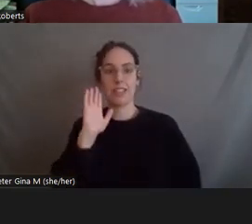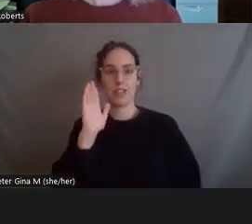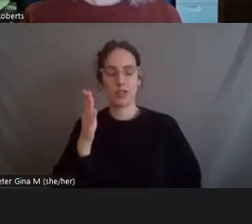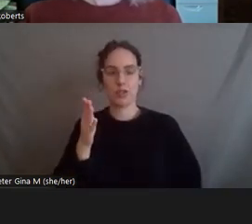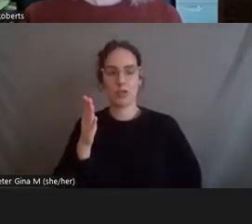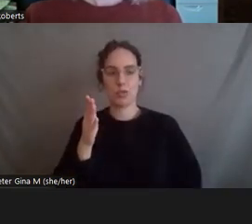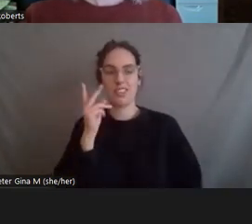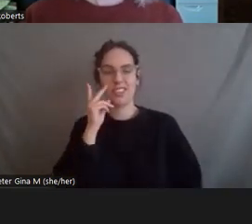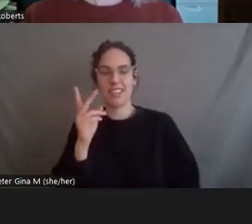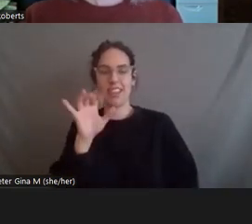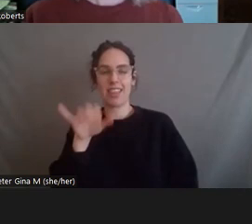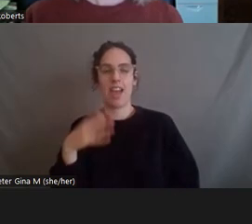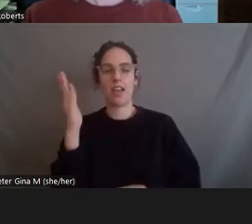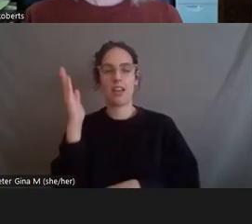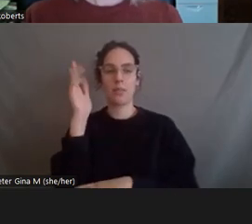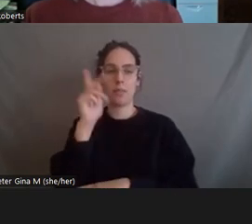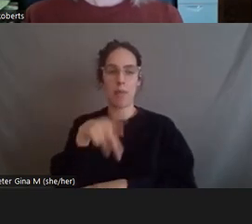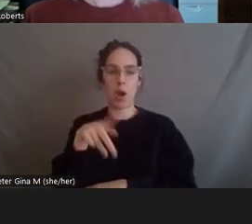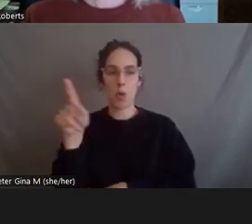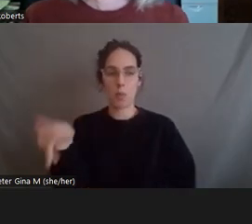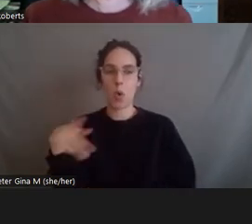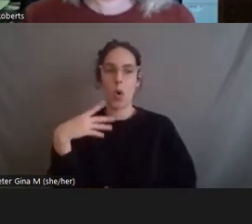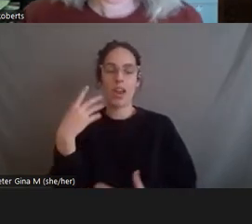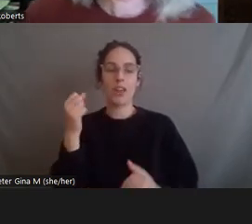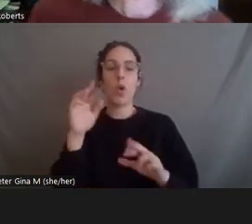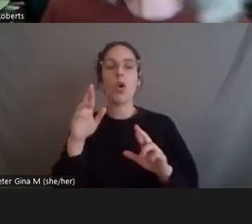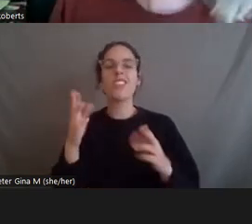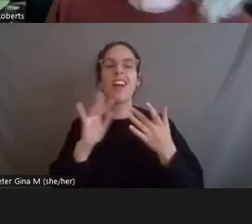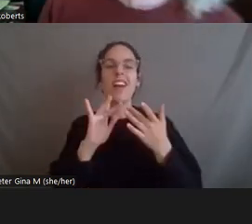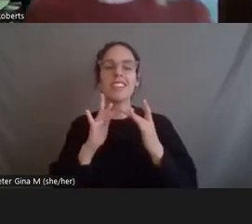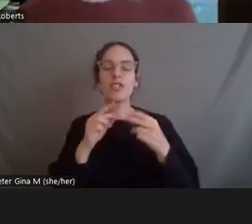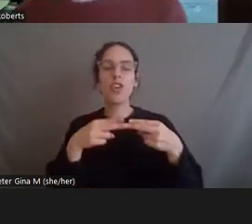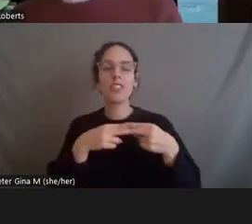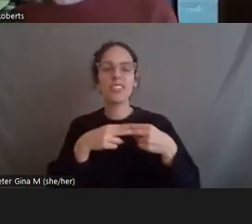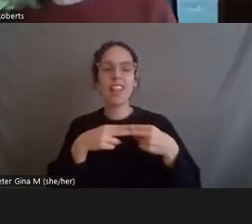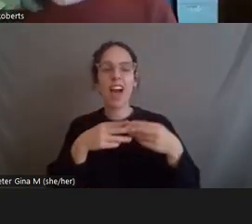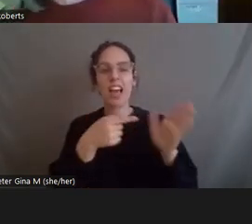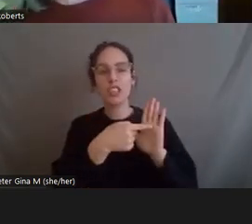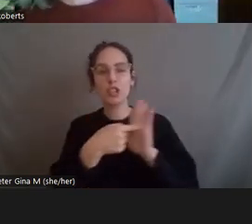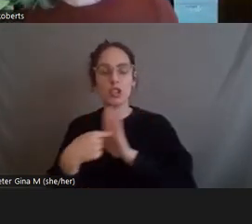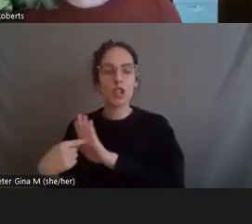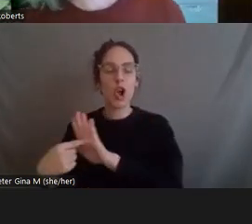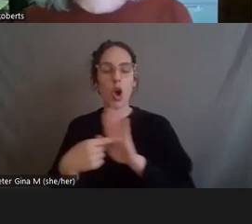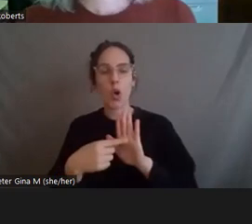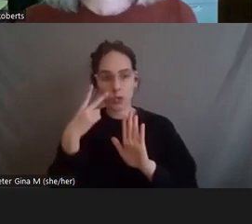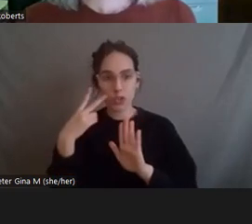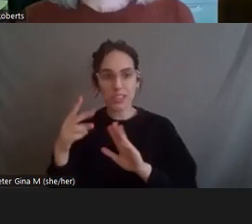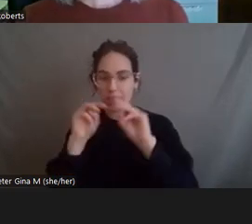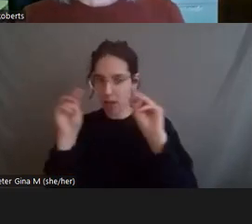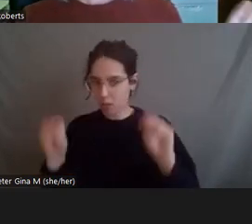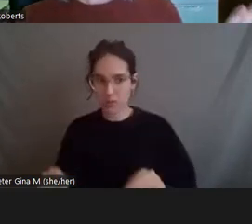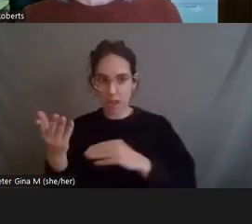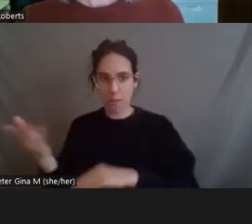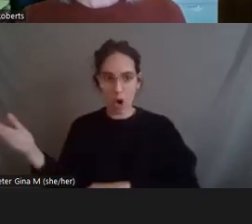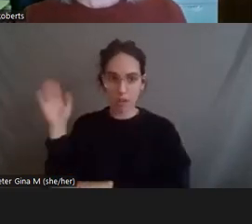hosting for us there and running all day long at the museum, as well as the physical artwork. So we